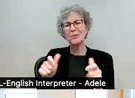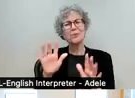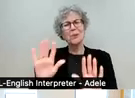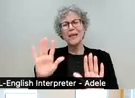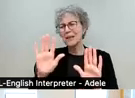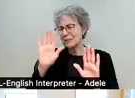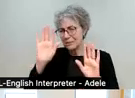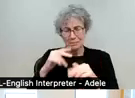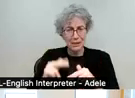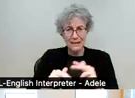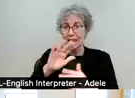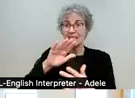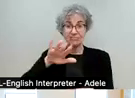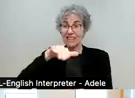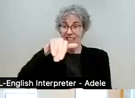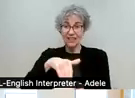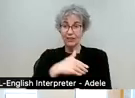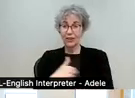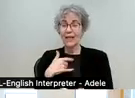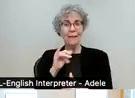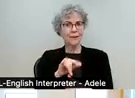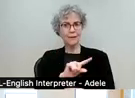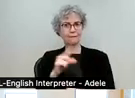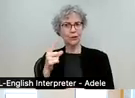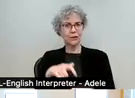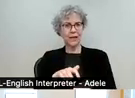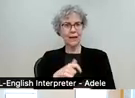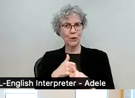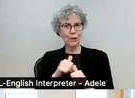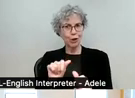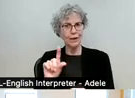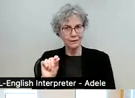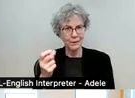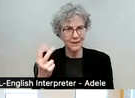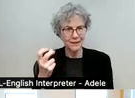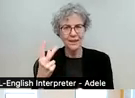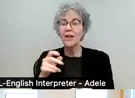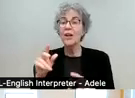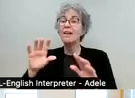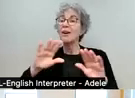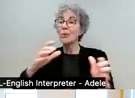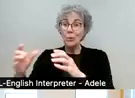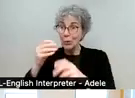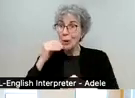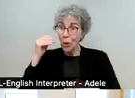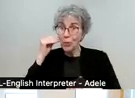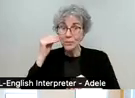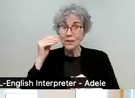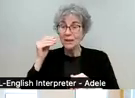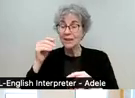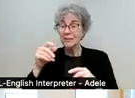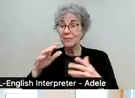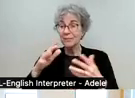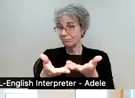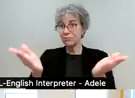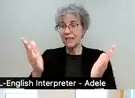quite a community. This was our first foray into this, where we moved people from group homes, residential homes